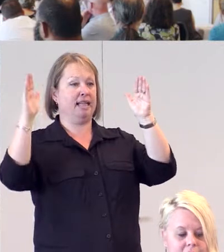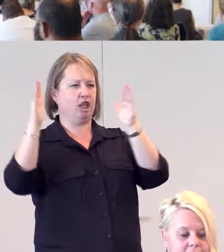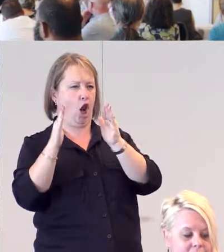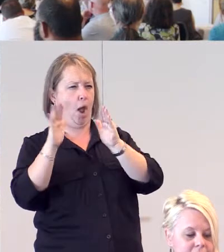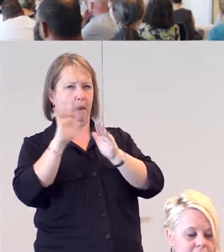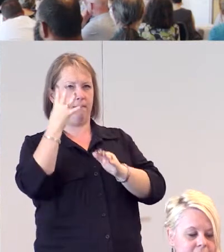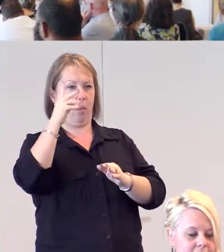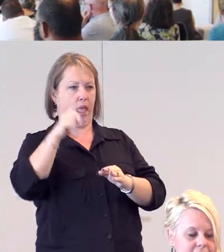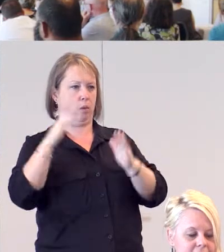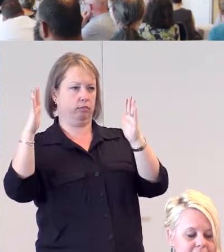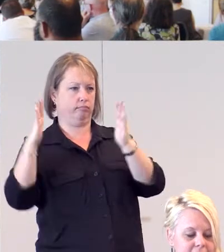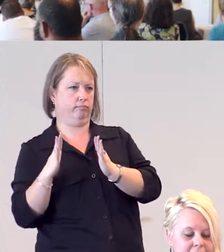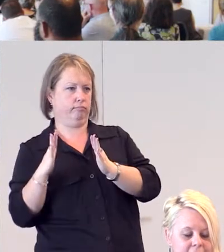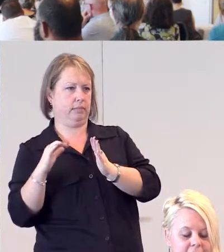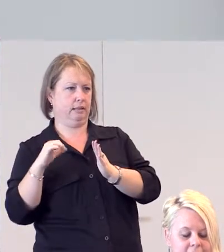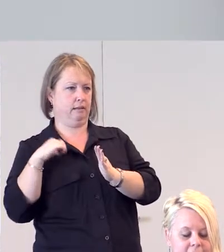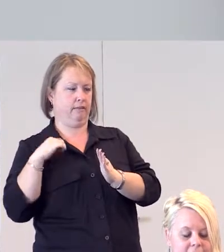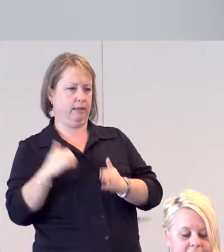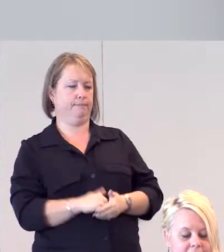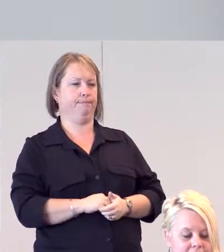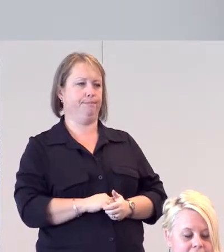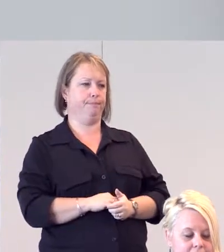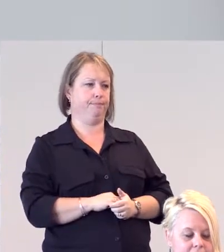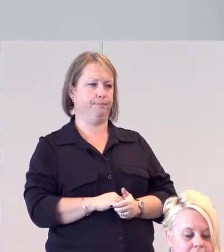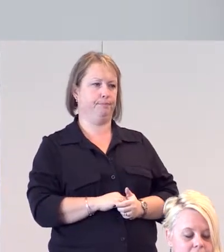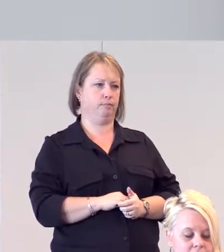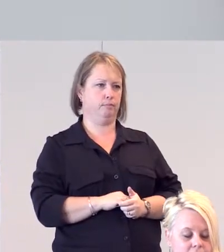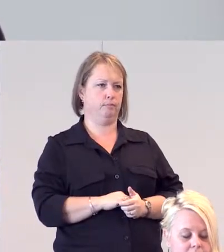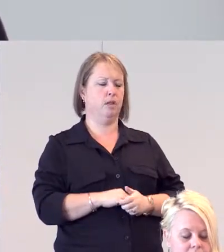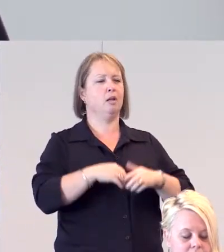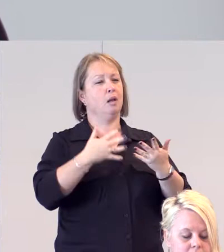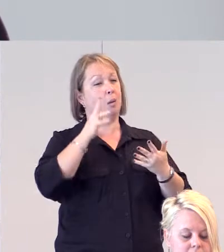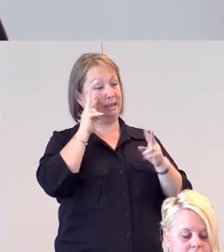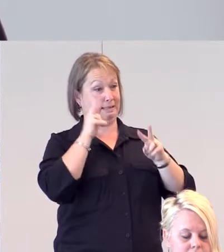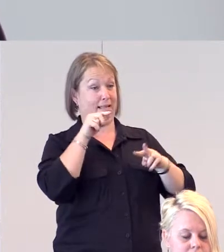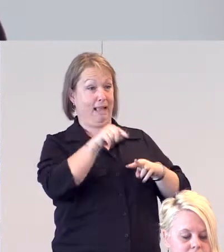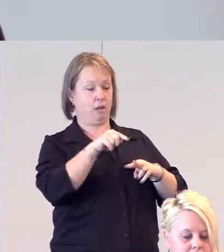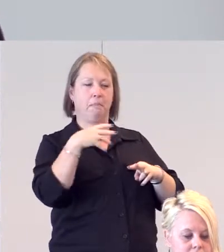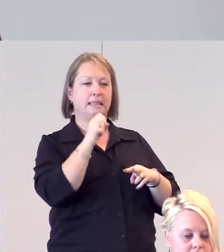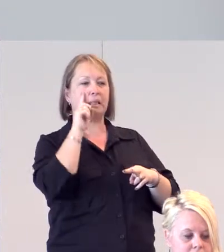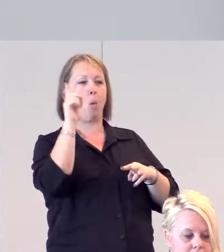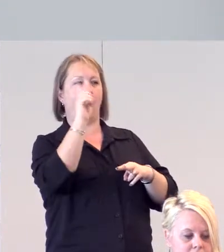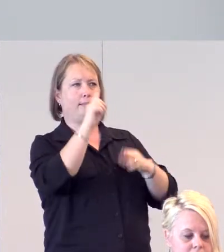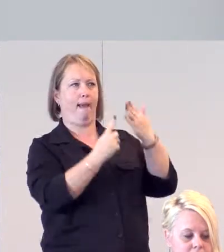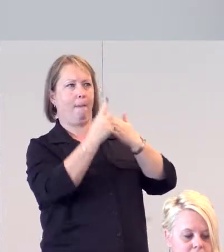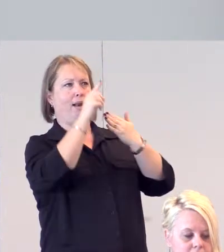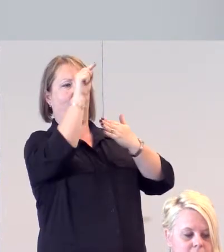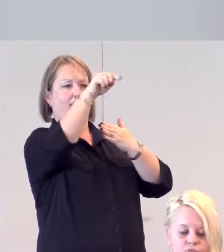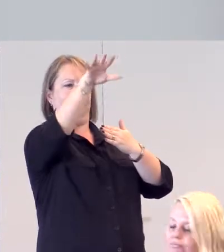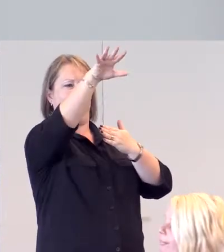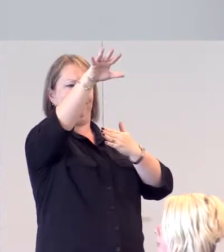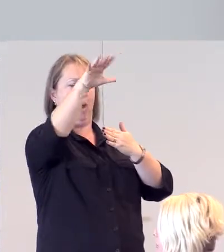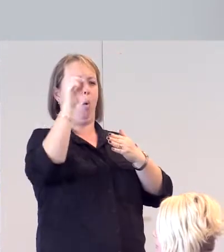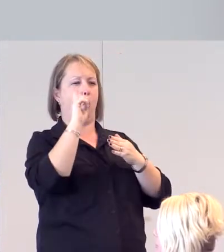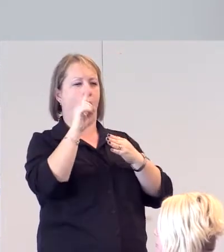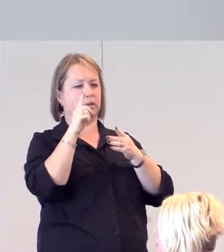about 4,000 employees. So when we look at that, we do need to look at what's actually happening and what factors are actually